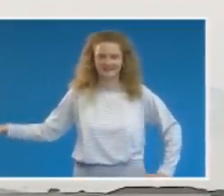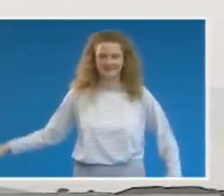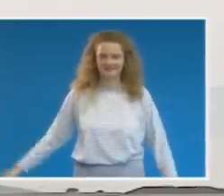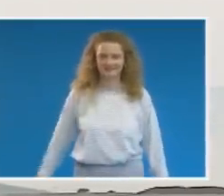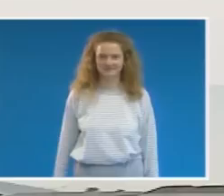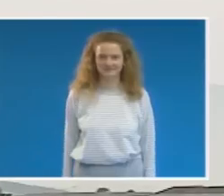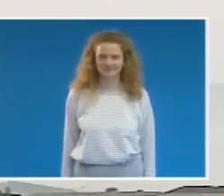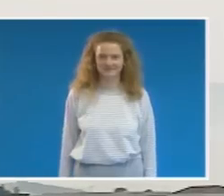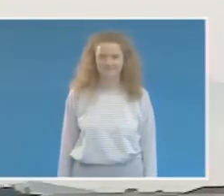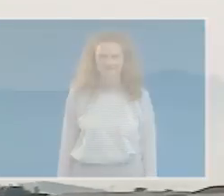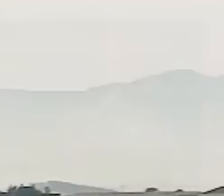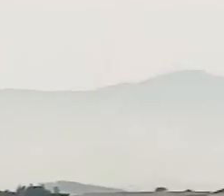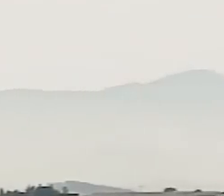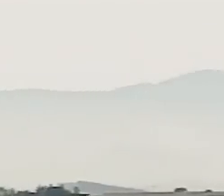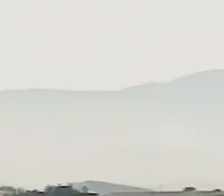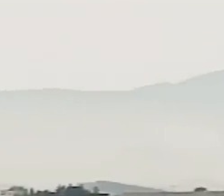out.